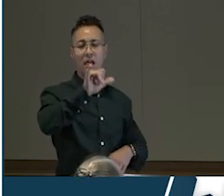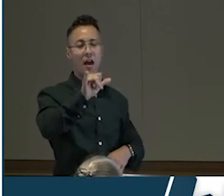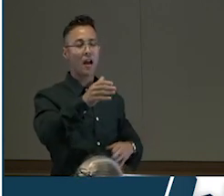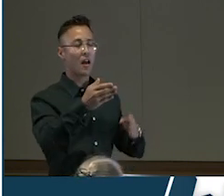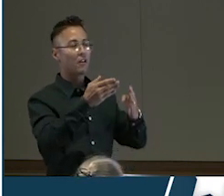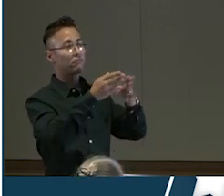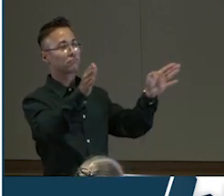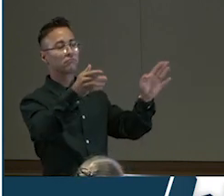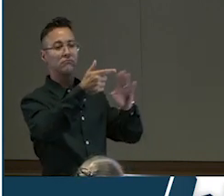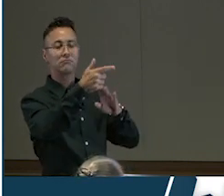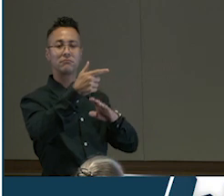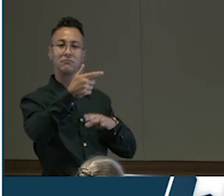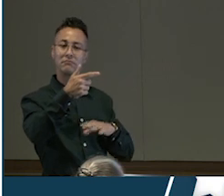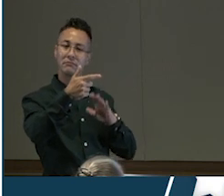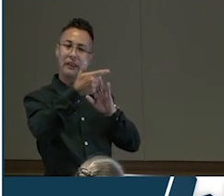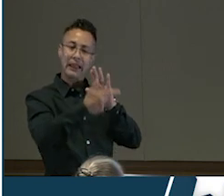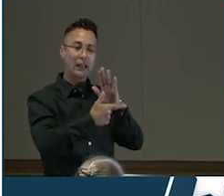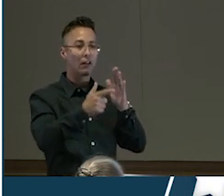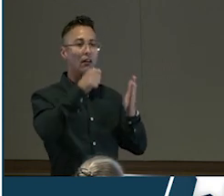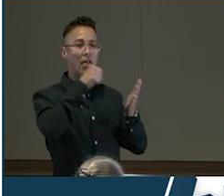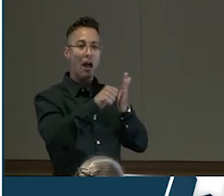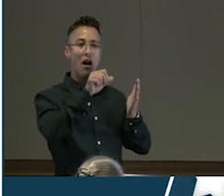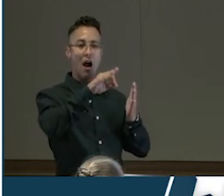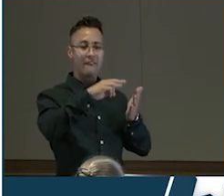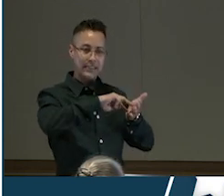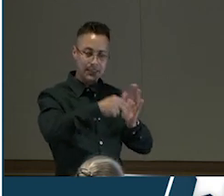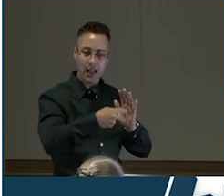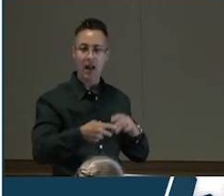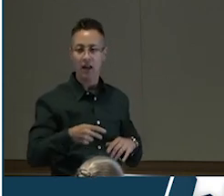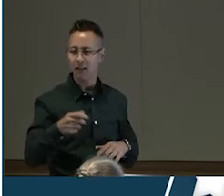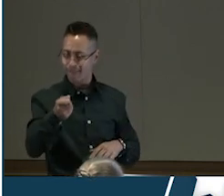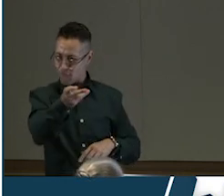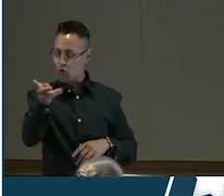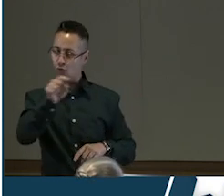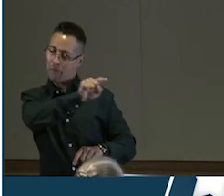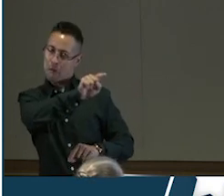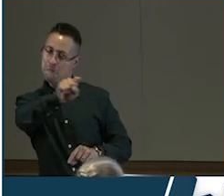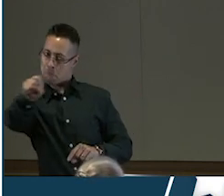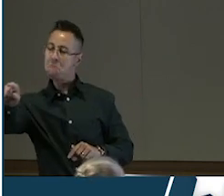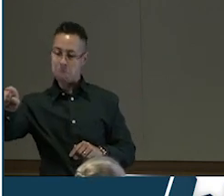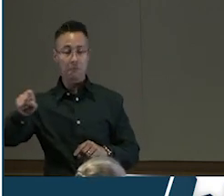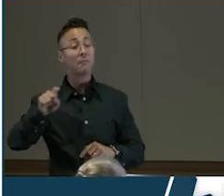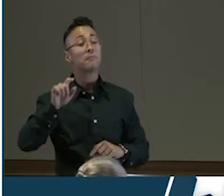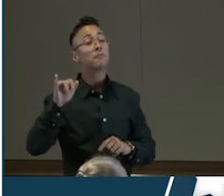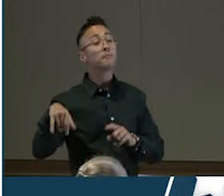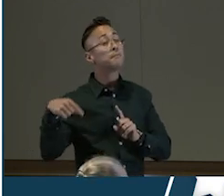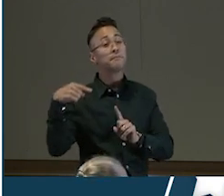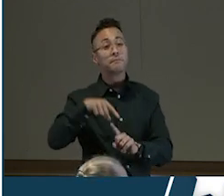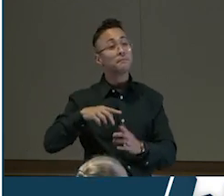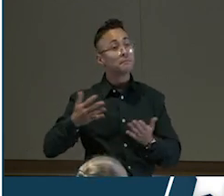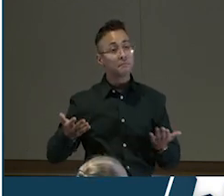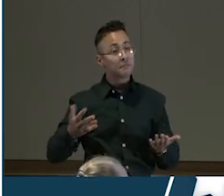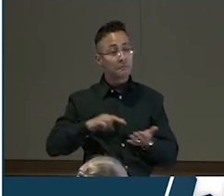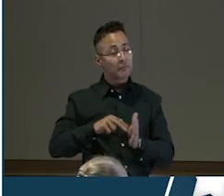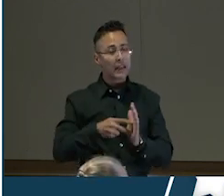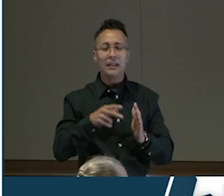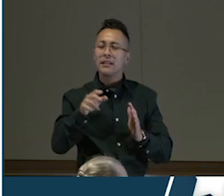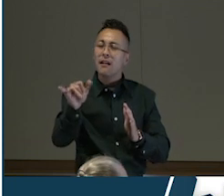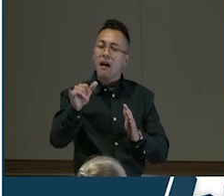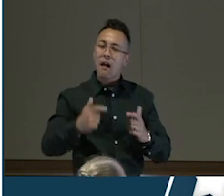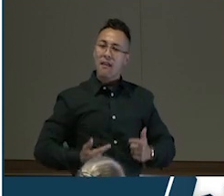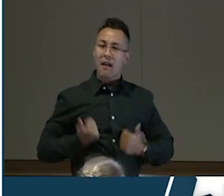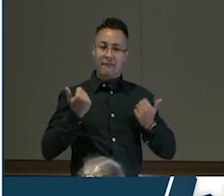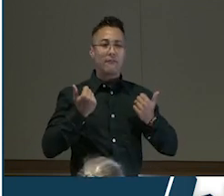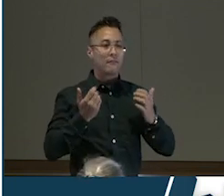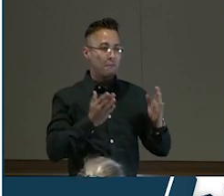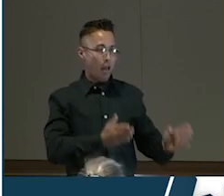of intent? So only a couple people, which is good to at least hear a couple people have. A letter of intent is very much a life plan,